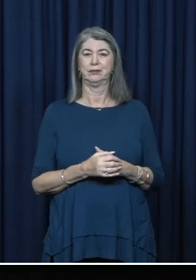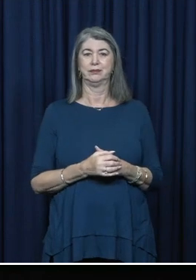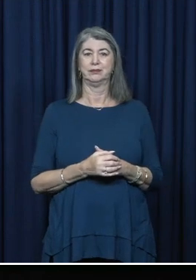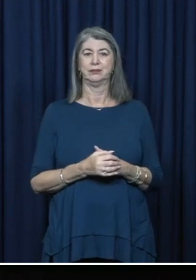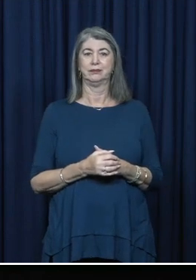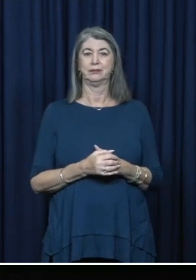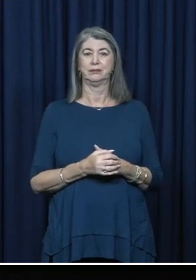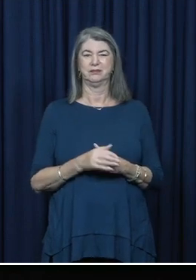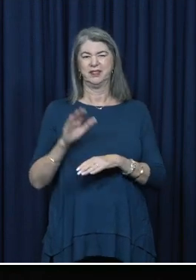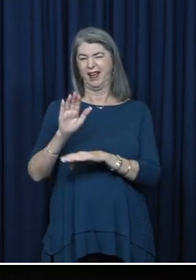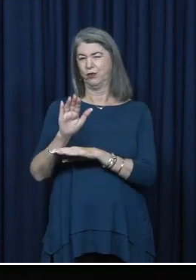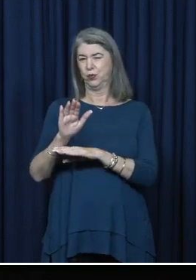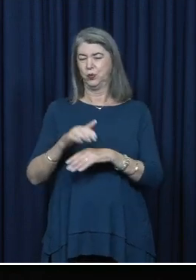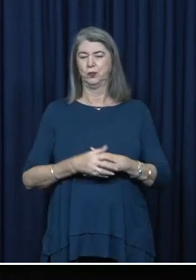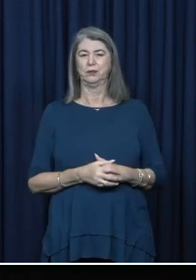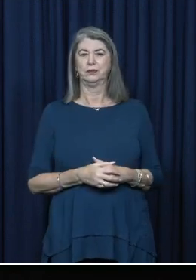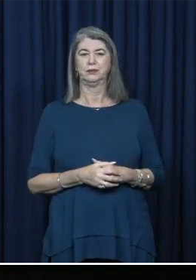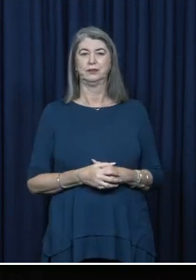p.m.